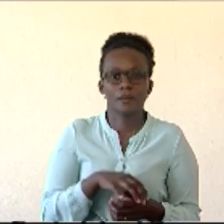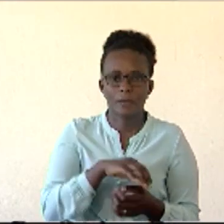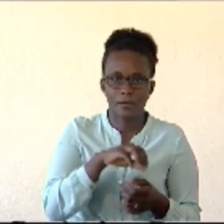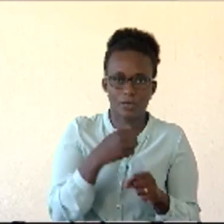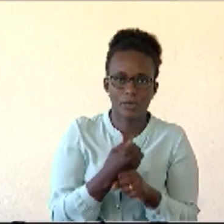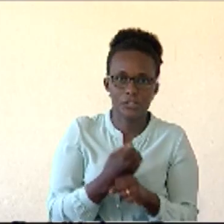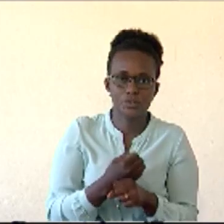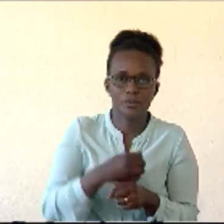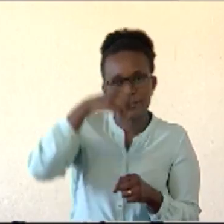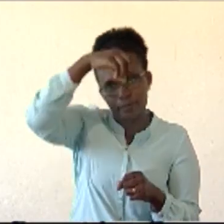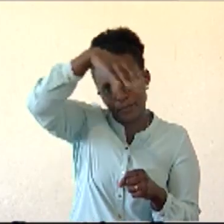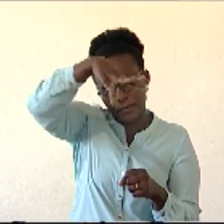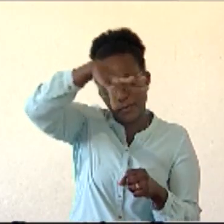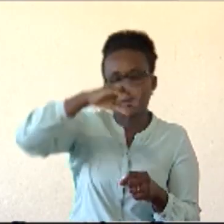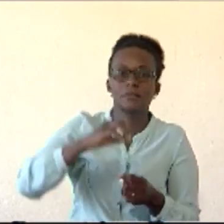is concerned.